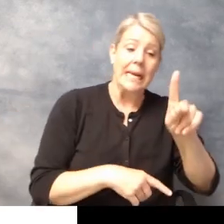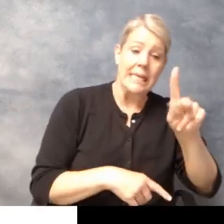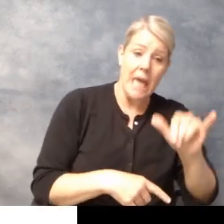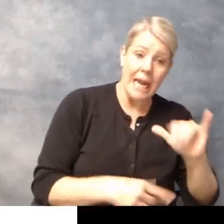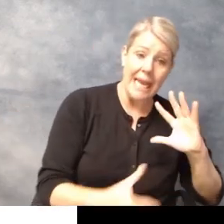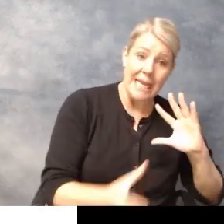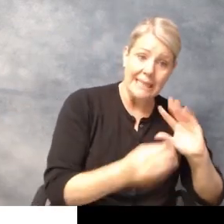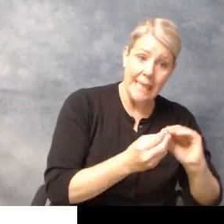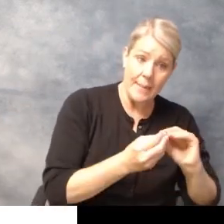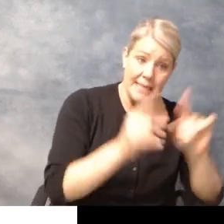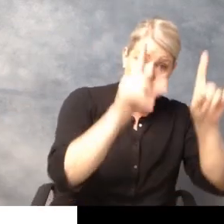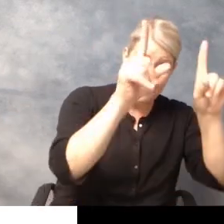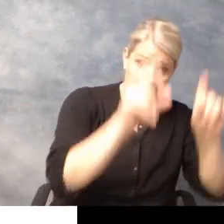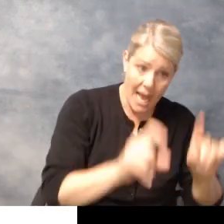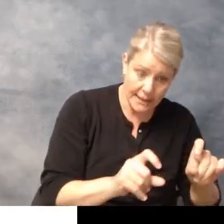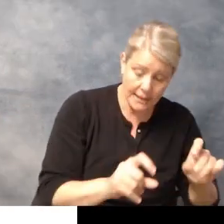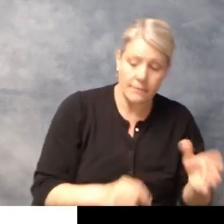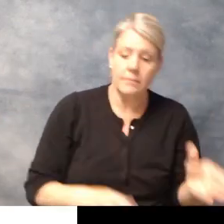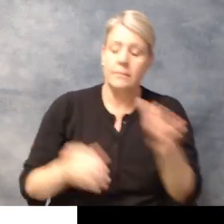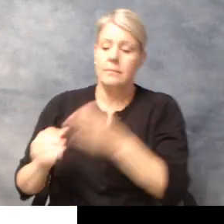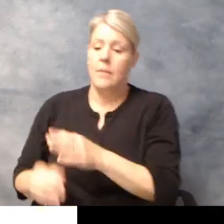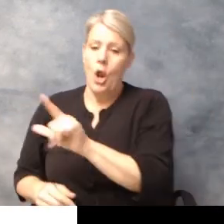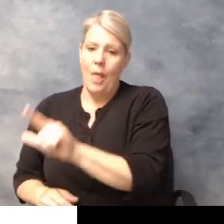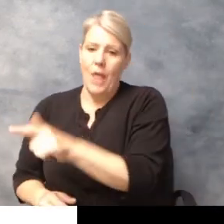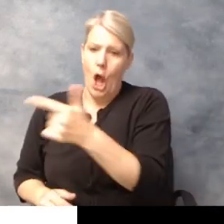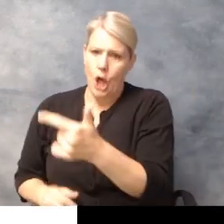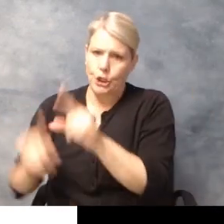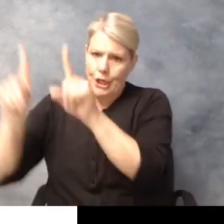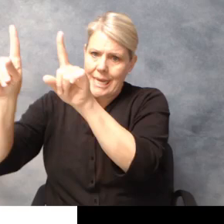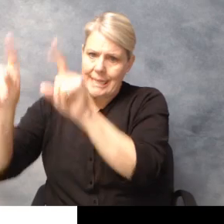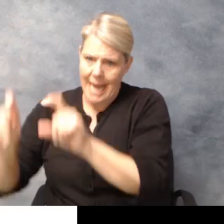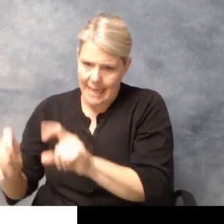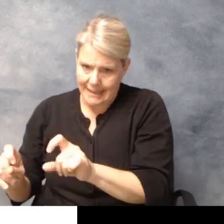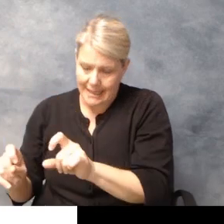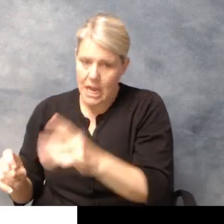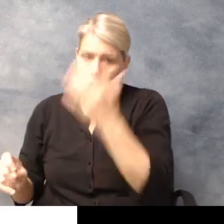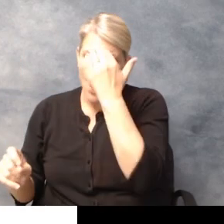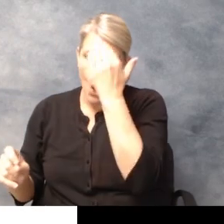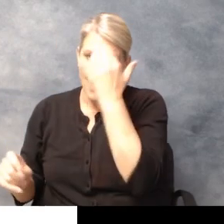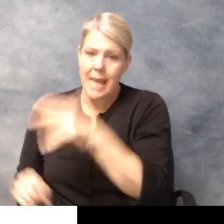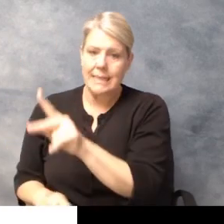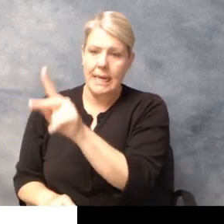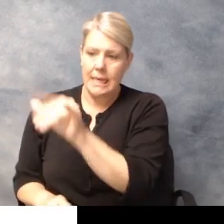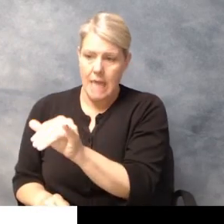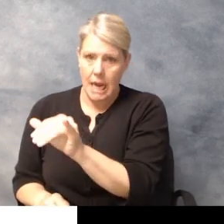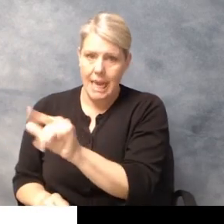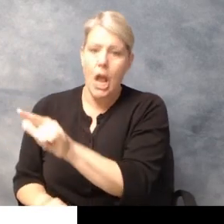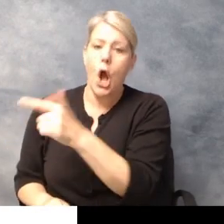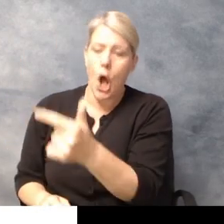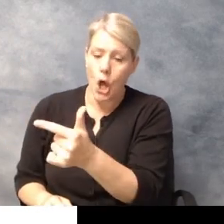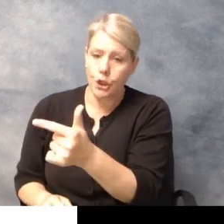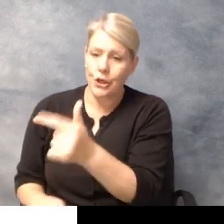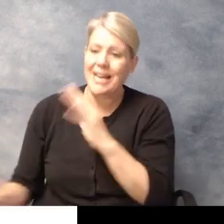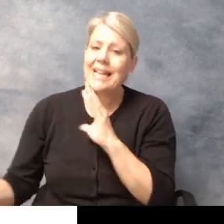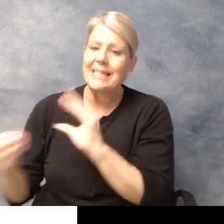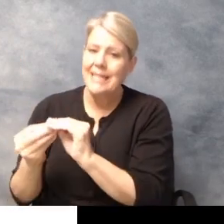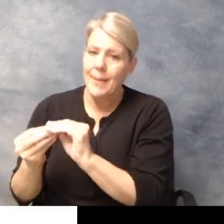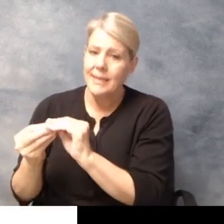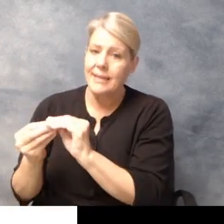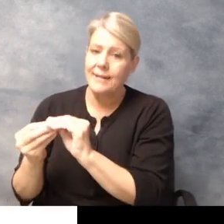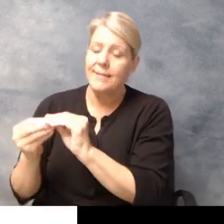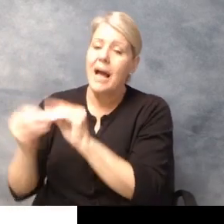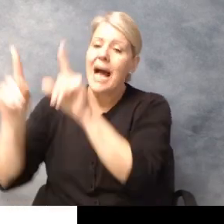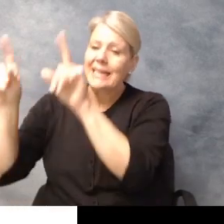Kentucky Summative Assessment, and the alternate assessment, known as the Alternate Kentucky Summative Assessment, or